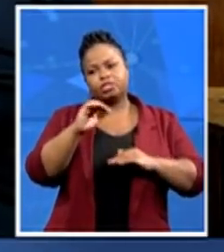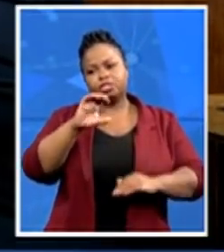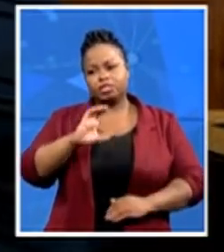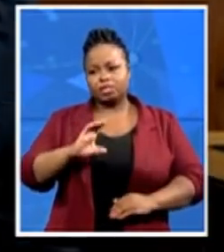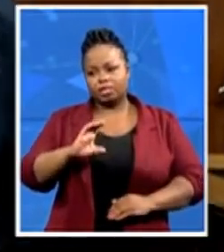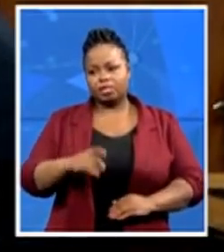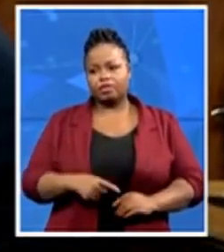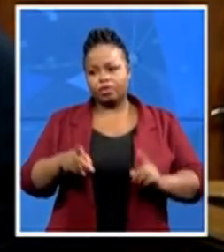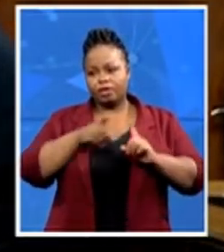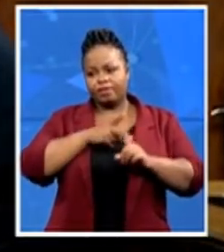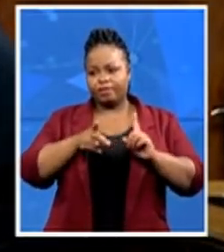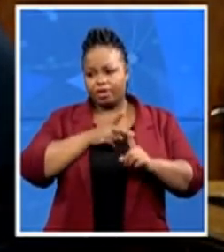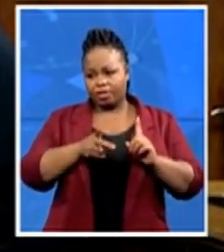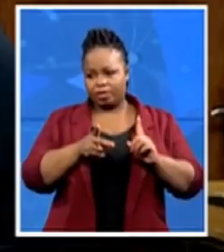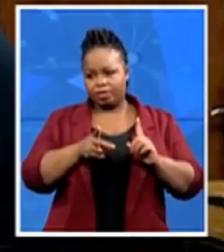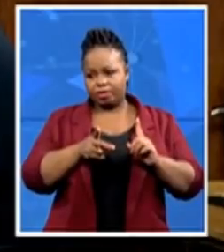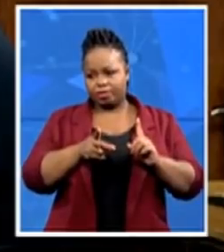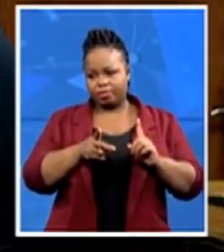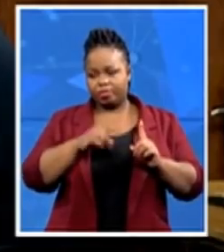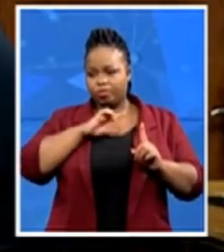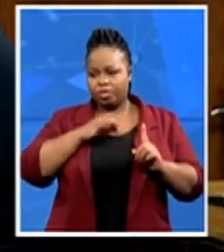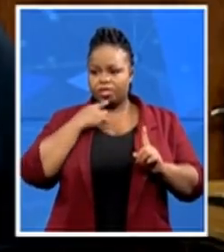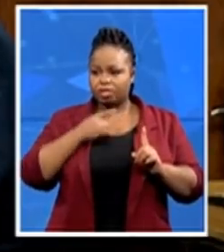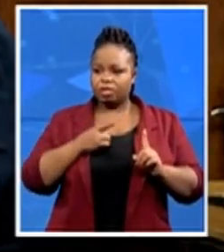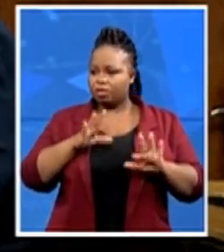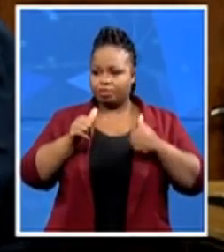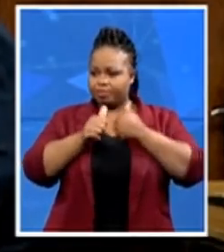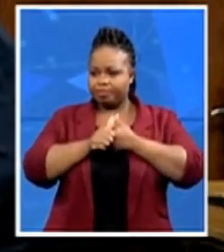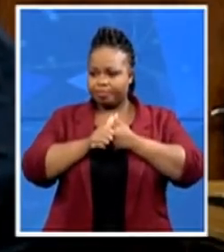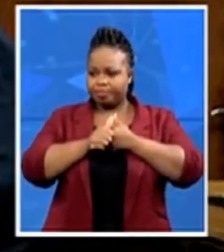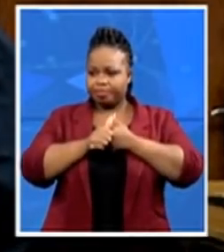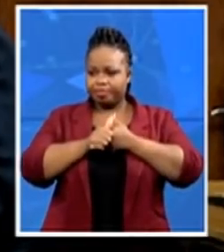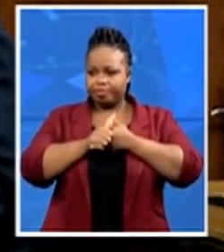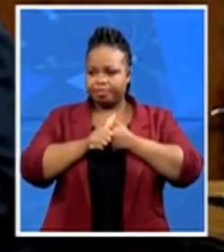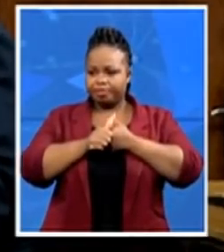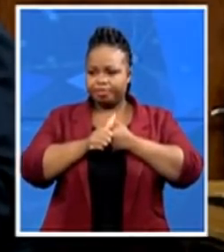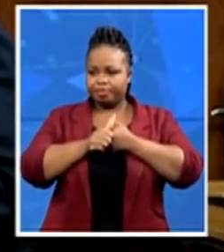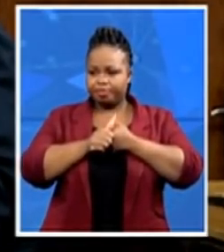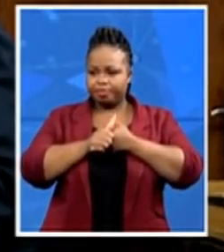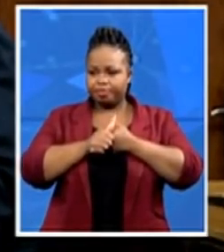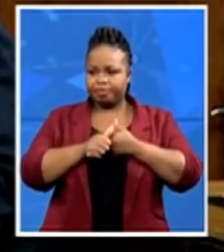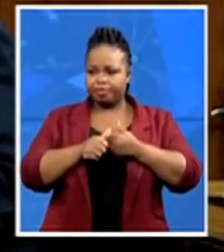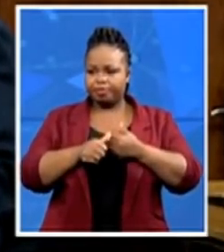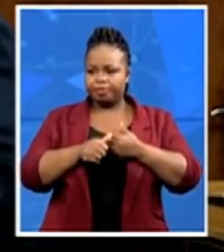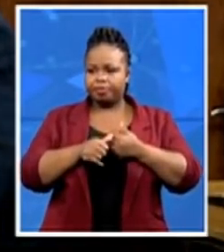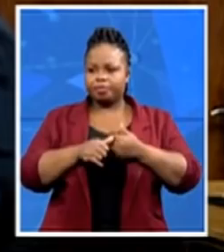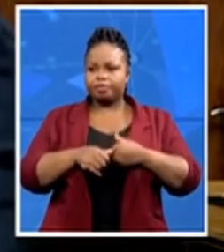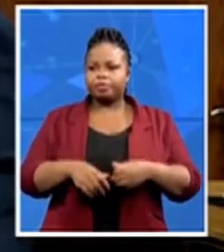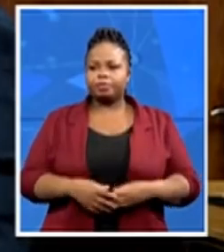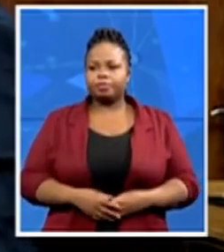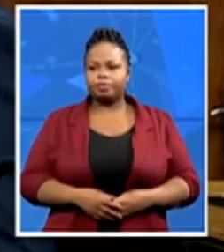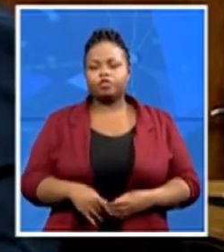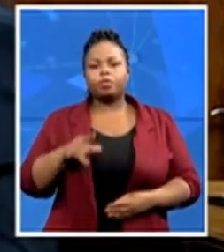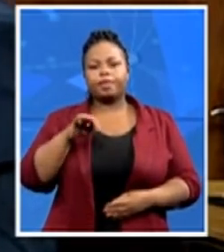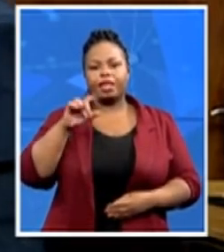not comply with any bail conditions. Those three, and or then any other factor